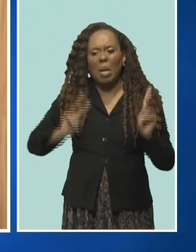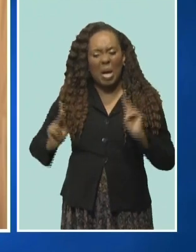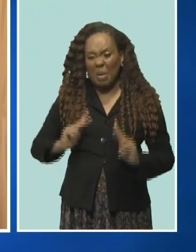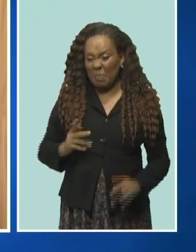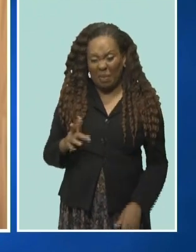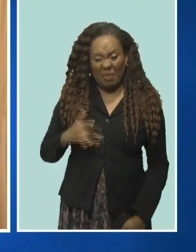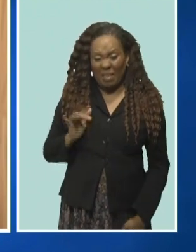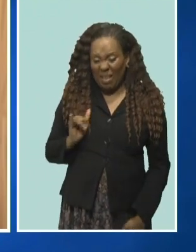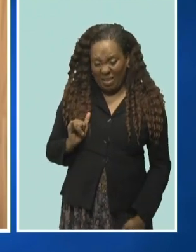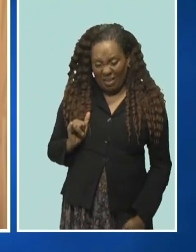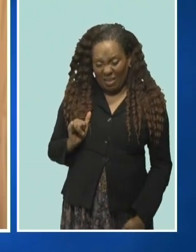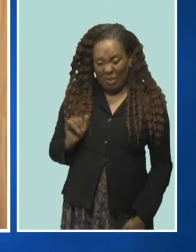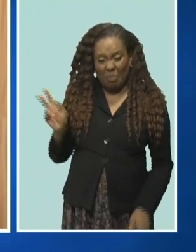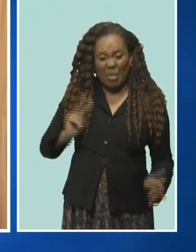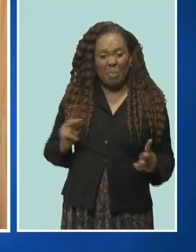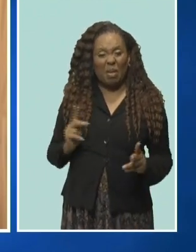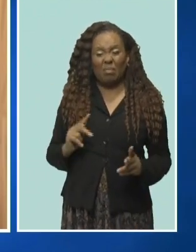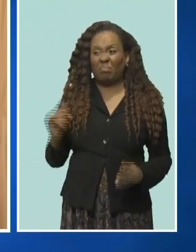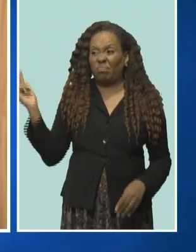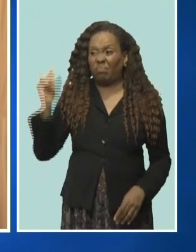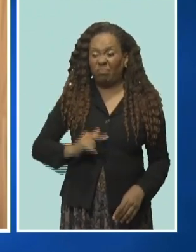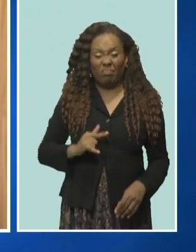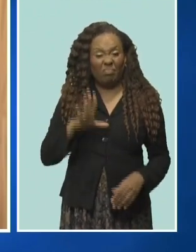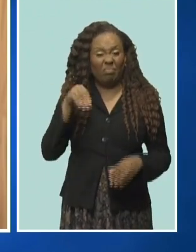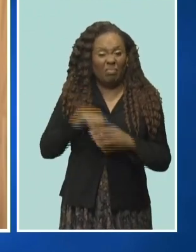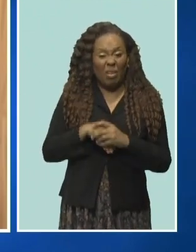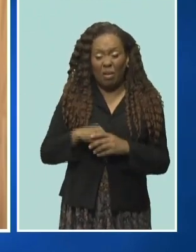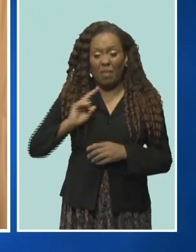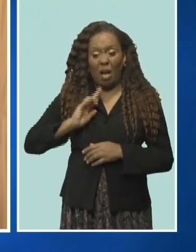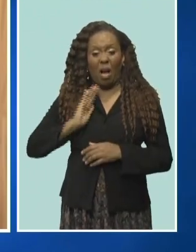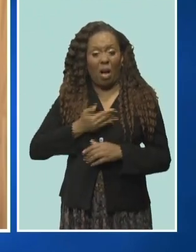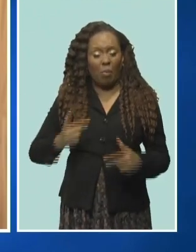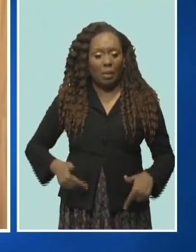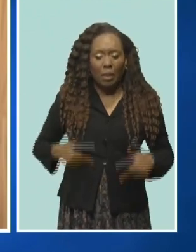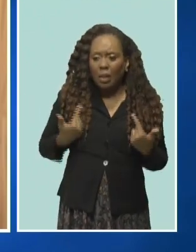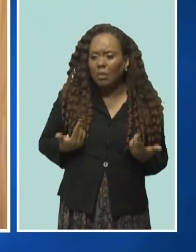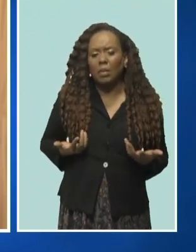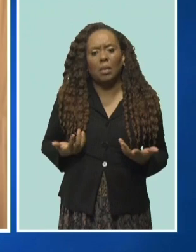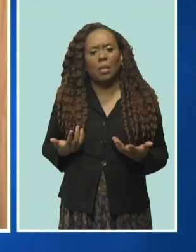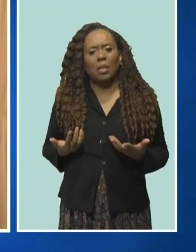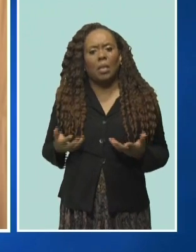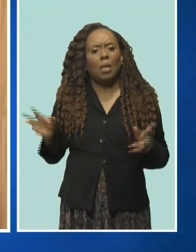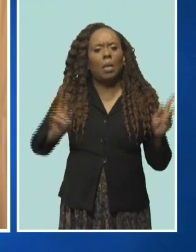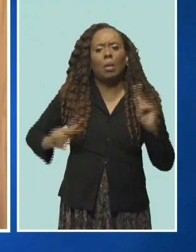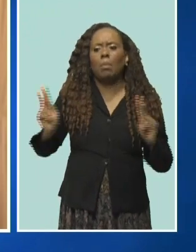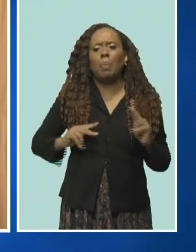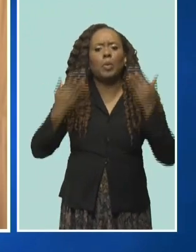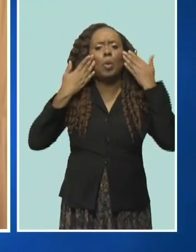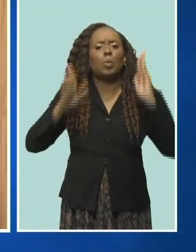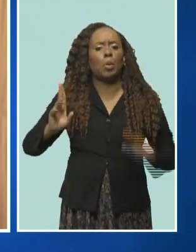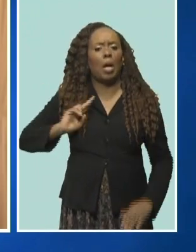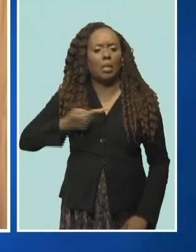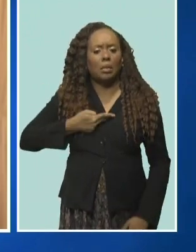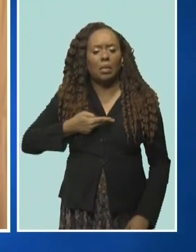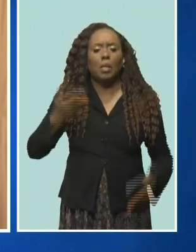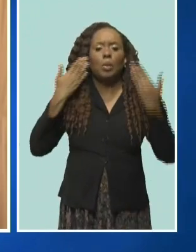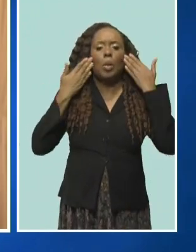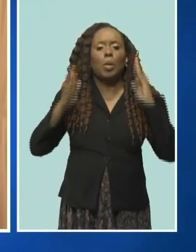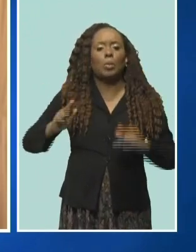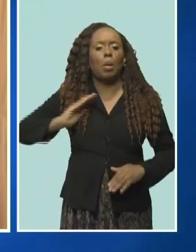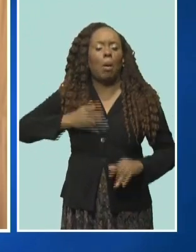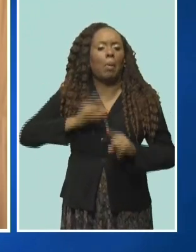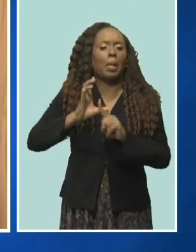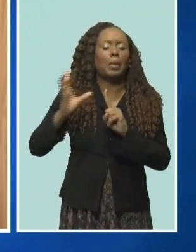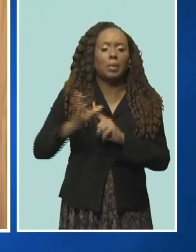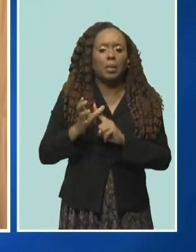They wouldn't even know how to stir cuckoo or what cuckoo is, for that matter. What are we talking about? We have to remain faithful to who we